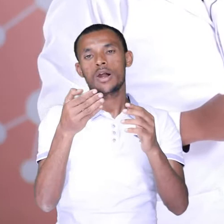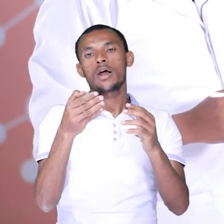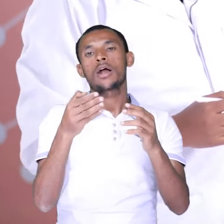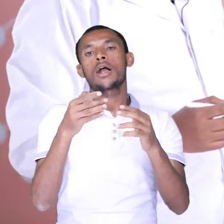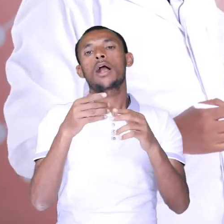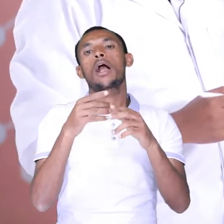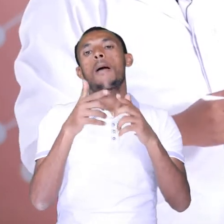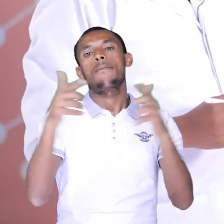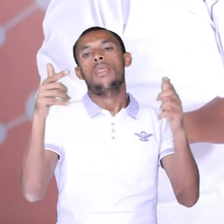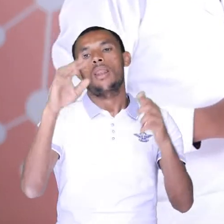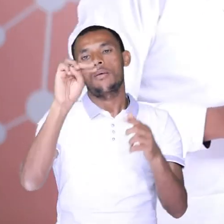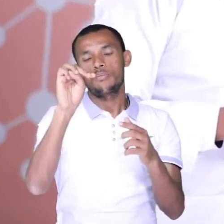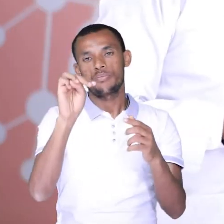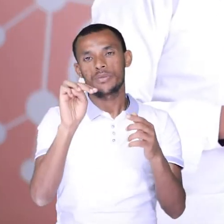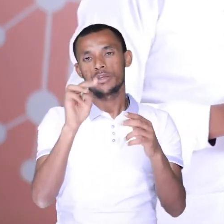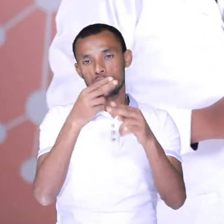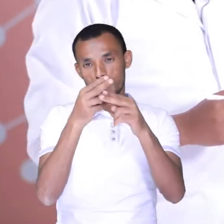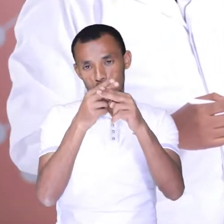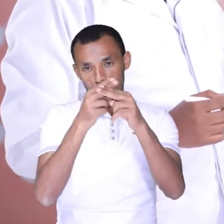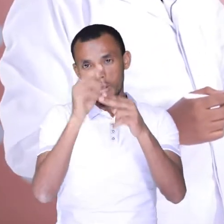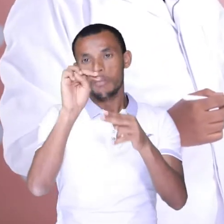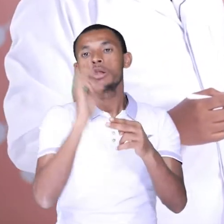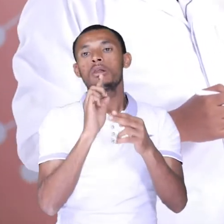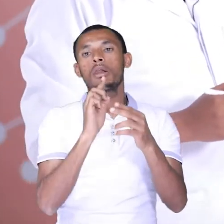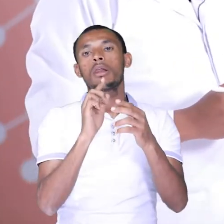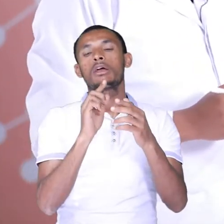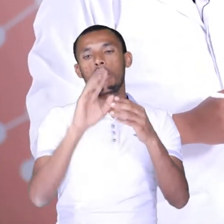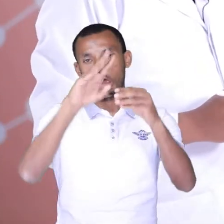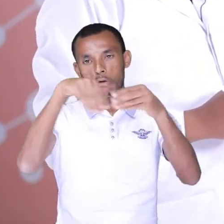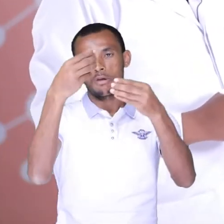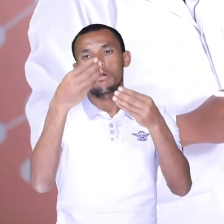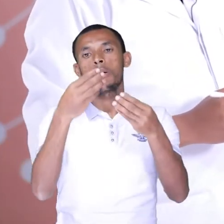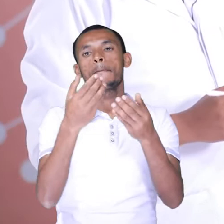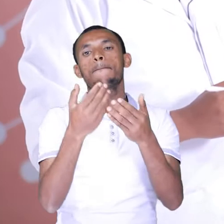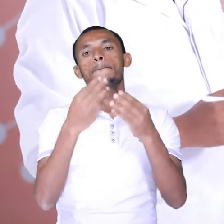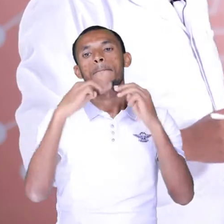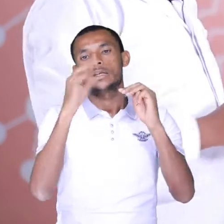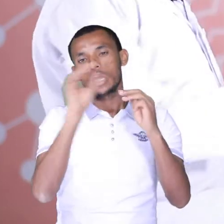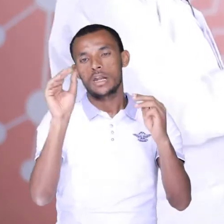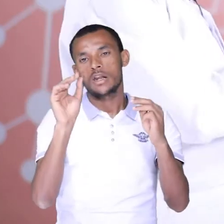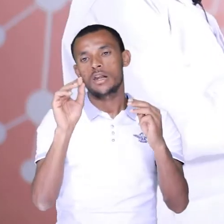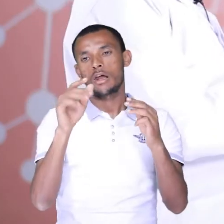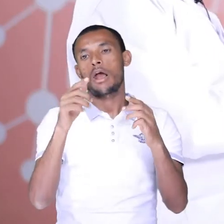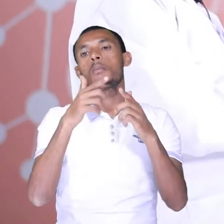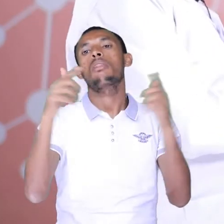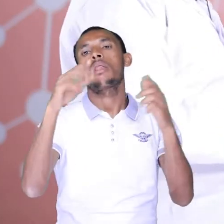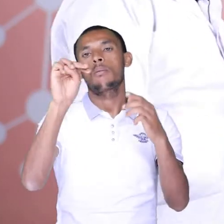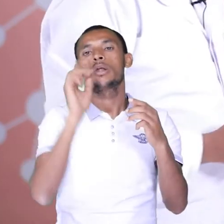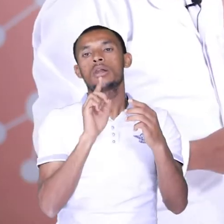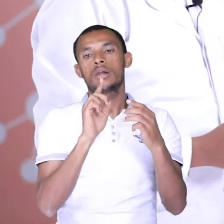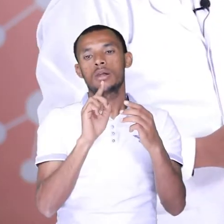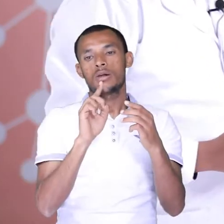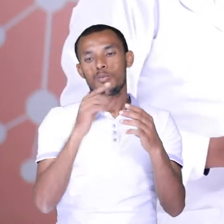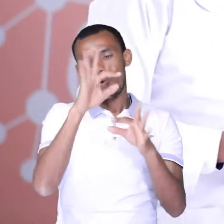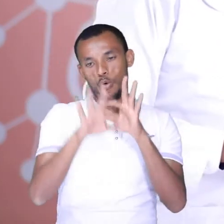for given mass and capital M stands for molecular mass and N stands for the number of moles.